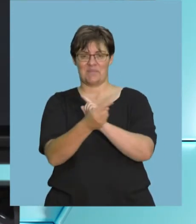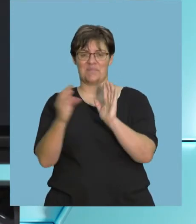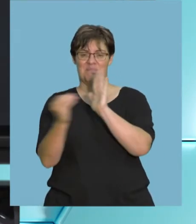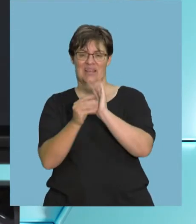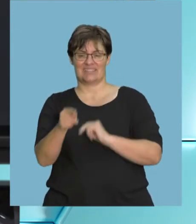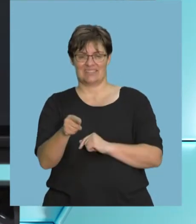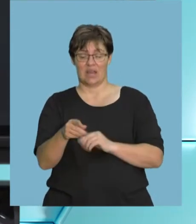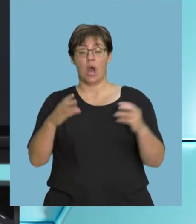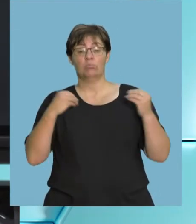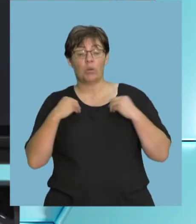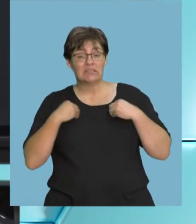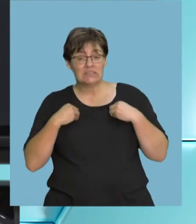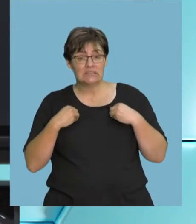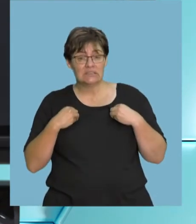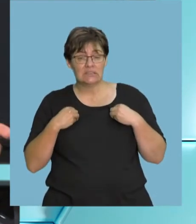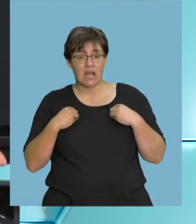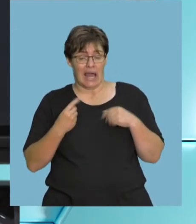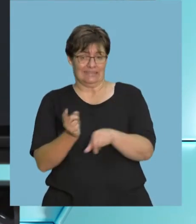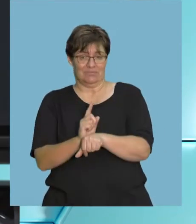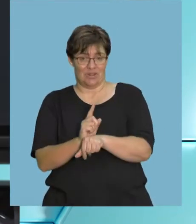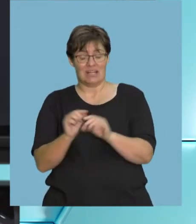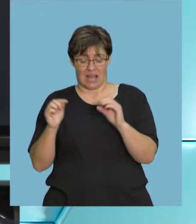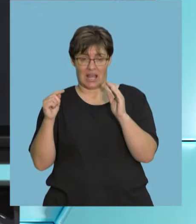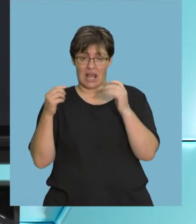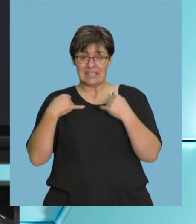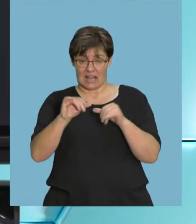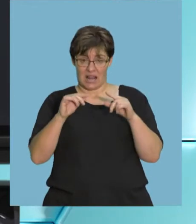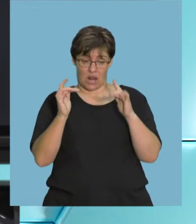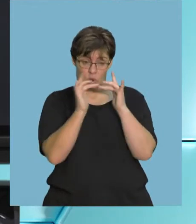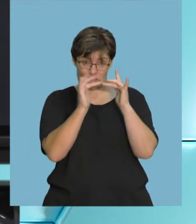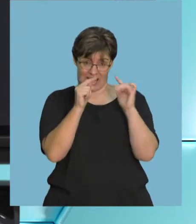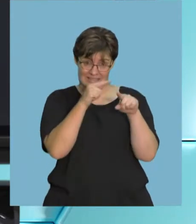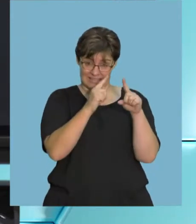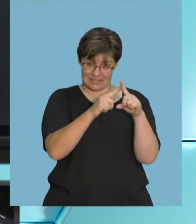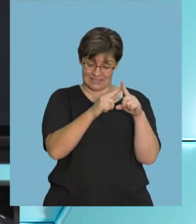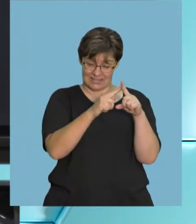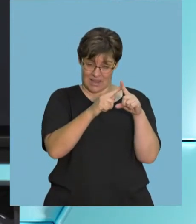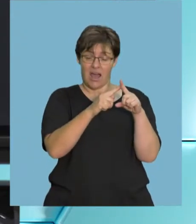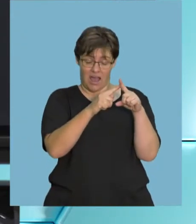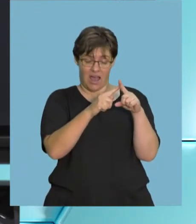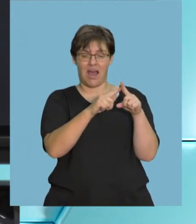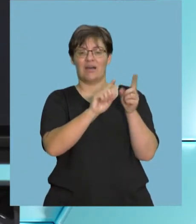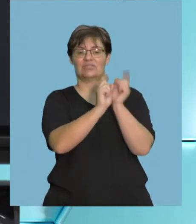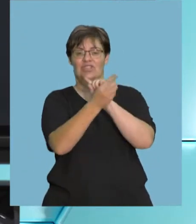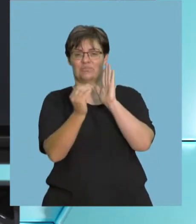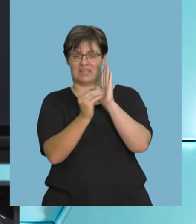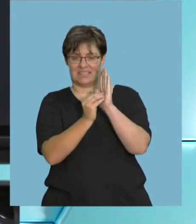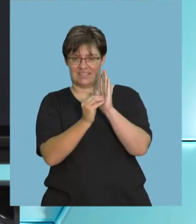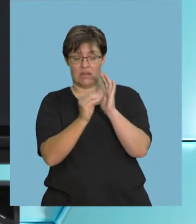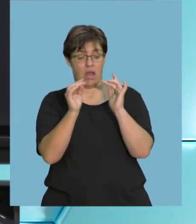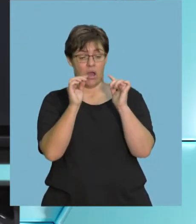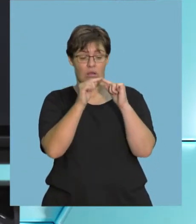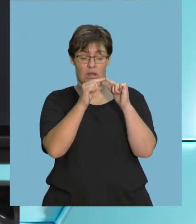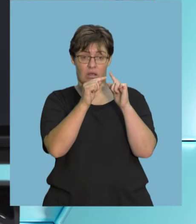a magnet. But that magnetic property would only exist until such time it is in contact with the